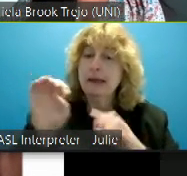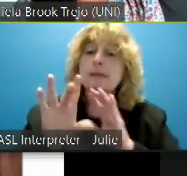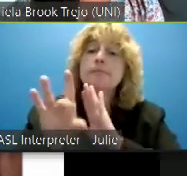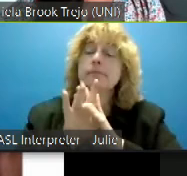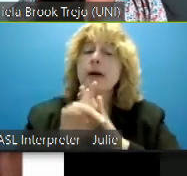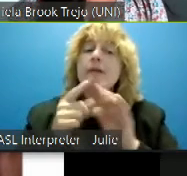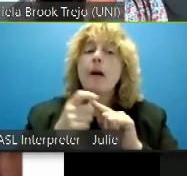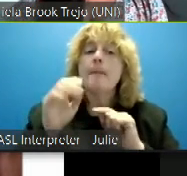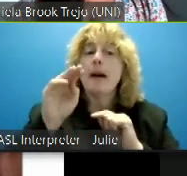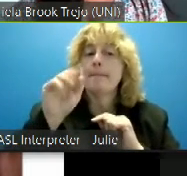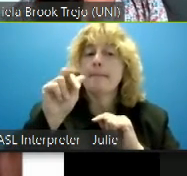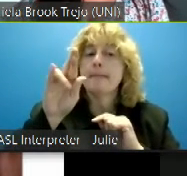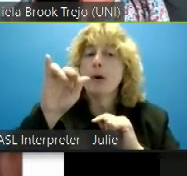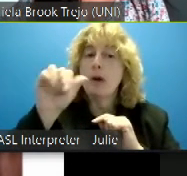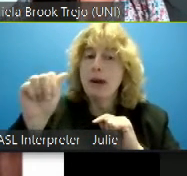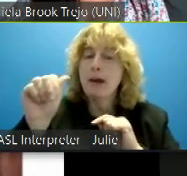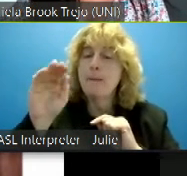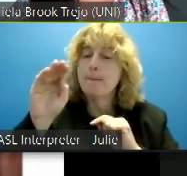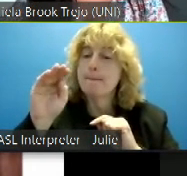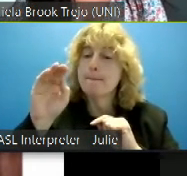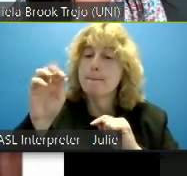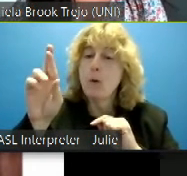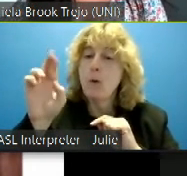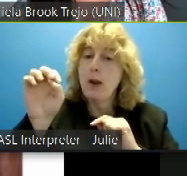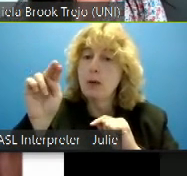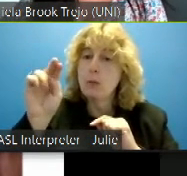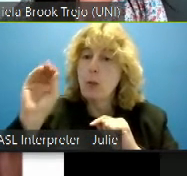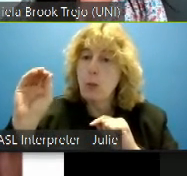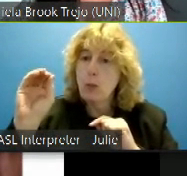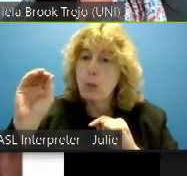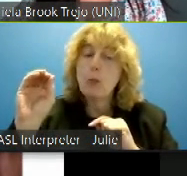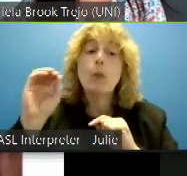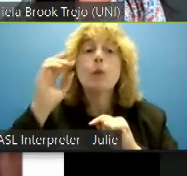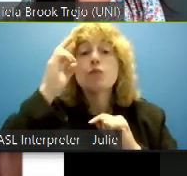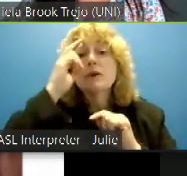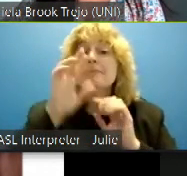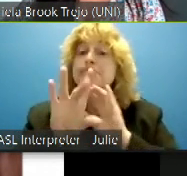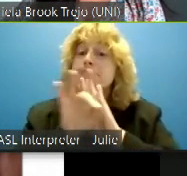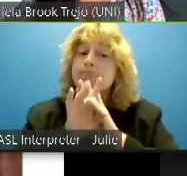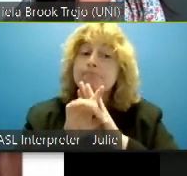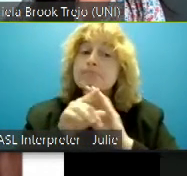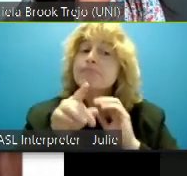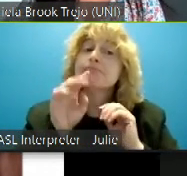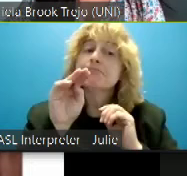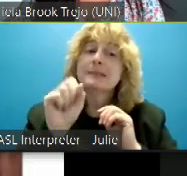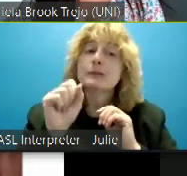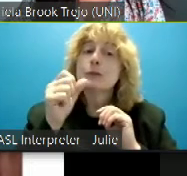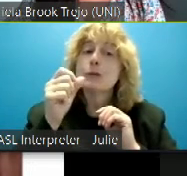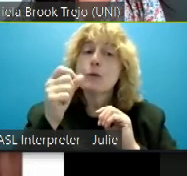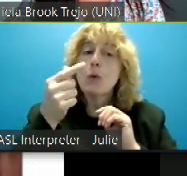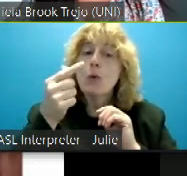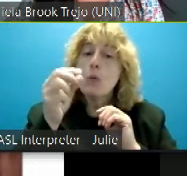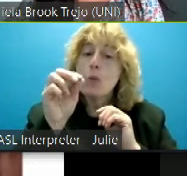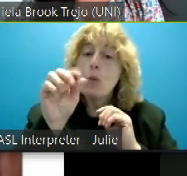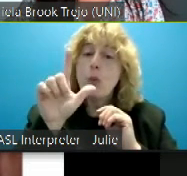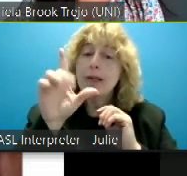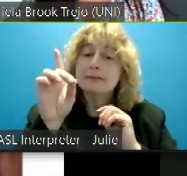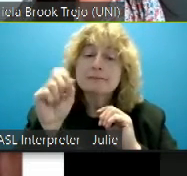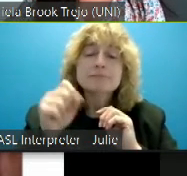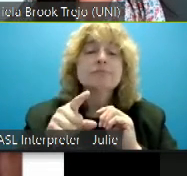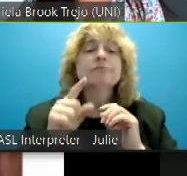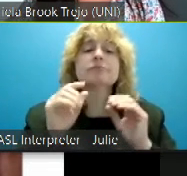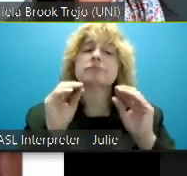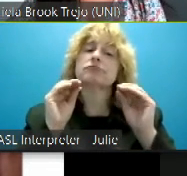Maria's reasoning for nominating Ms. Golds is because she's a really good teacher. She teaches very well and is awesome with her